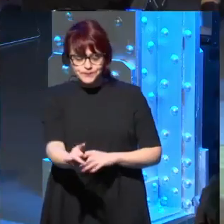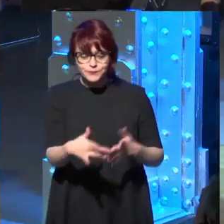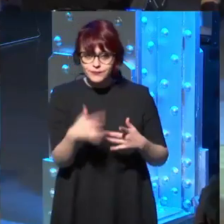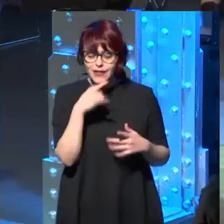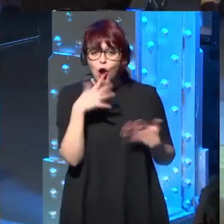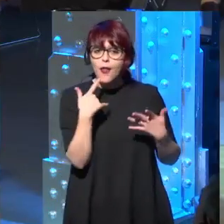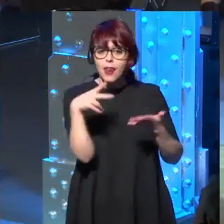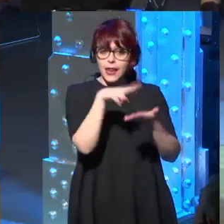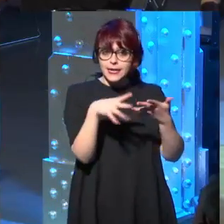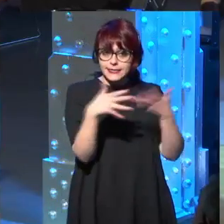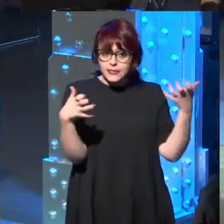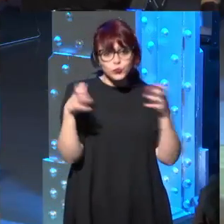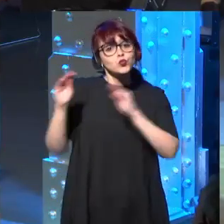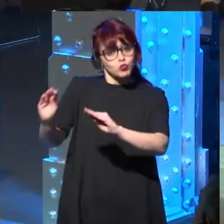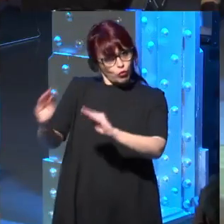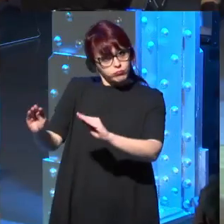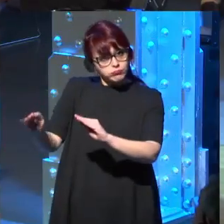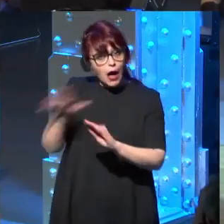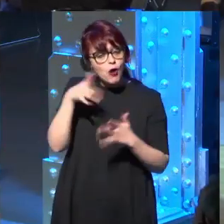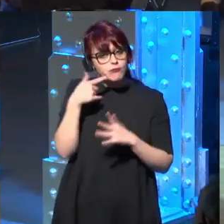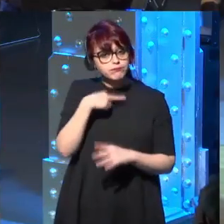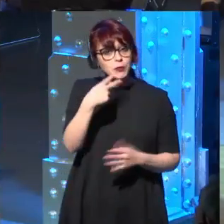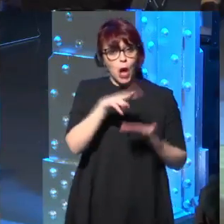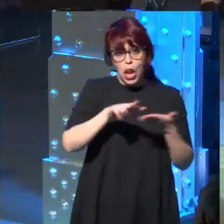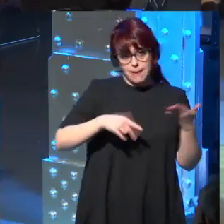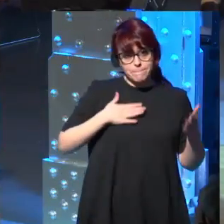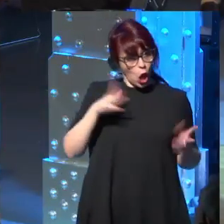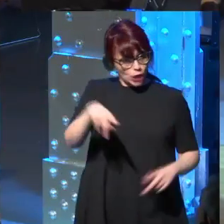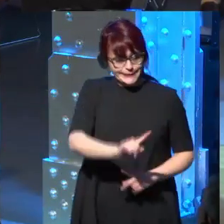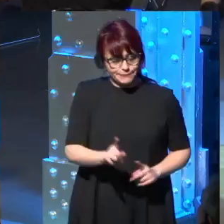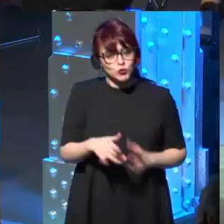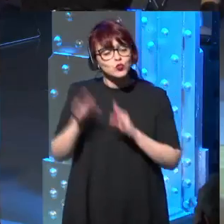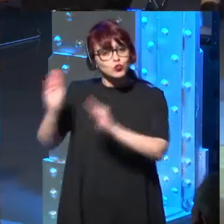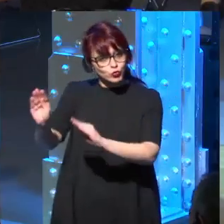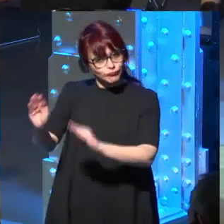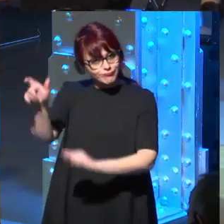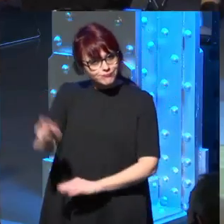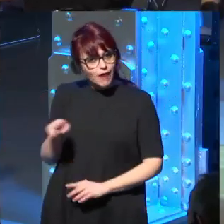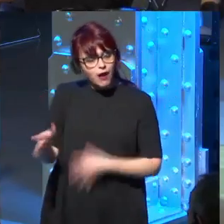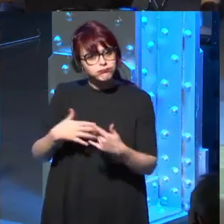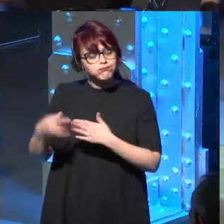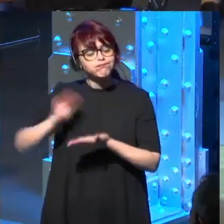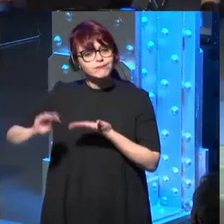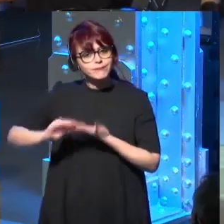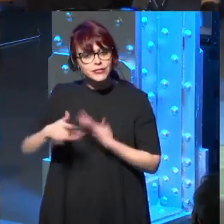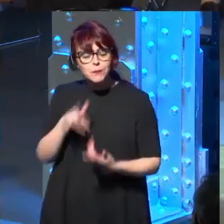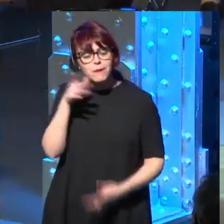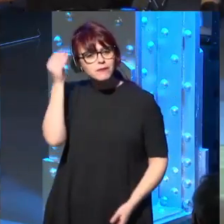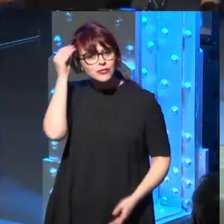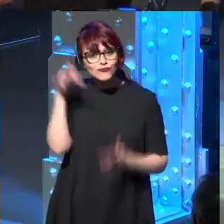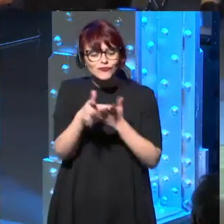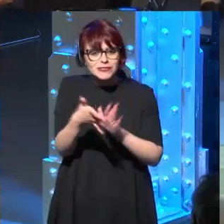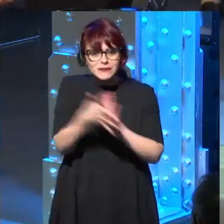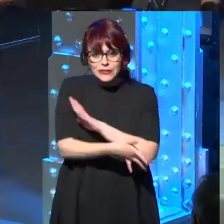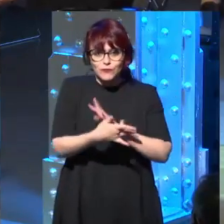I am just going to read a few lines that belong to one of your books. It is yours, not mine, but it defines, in